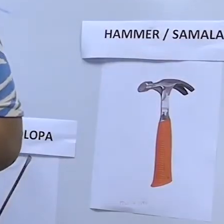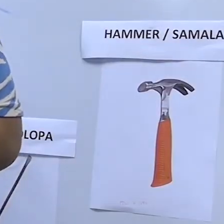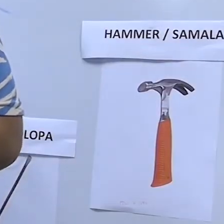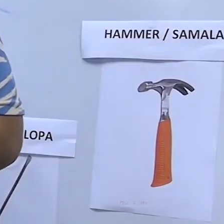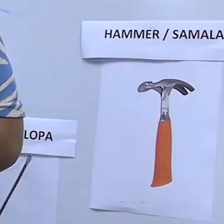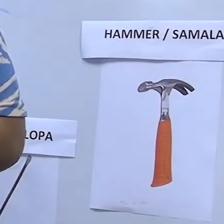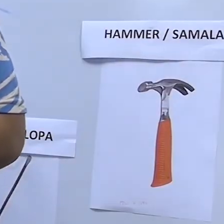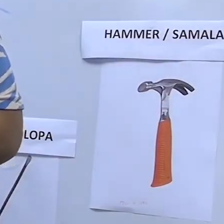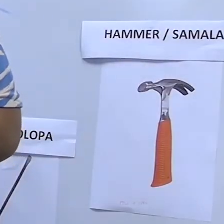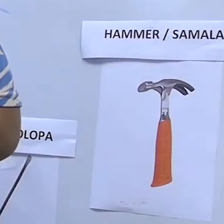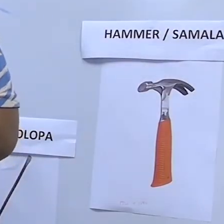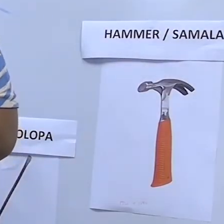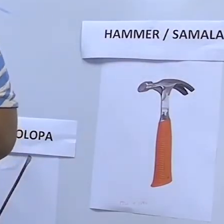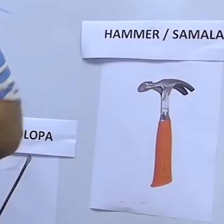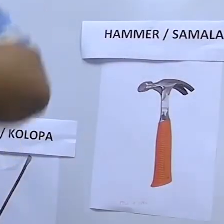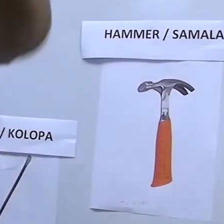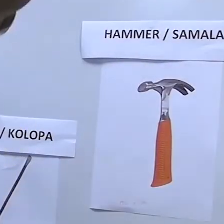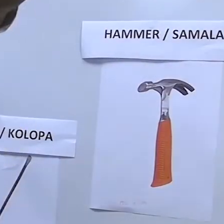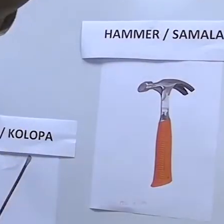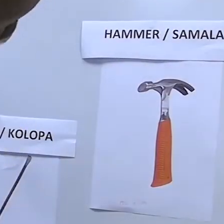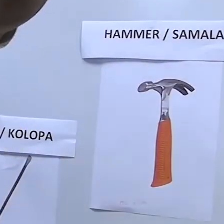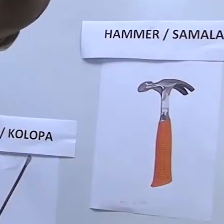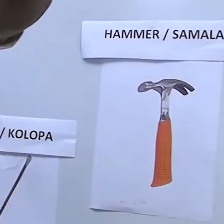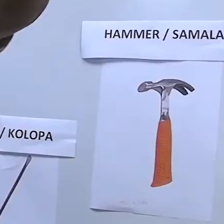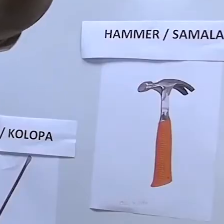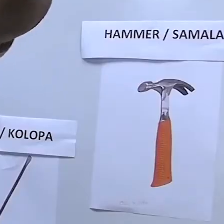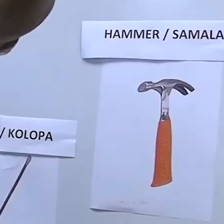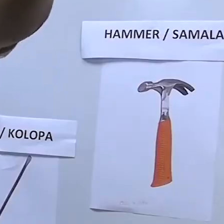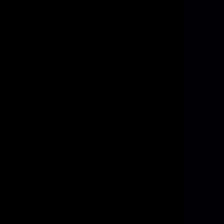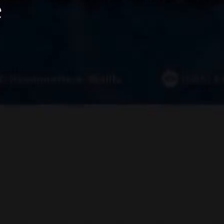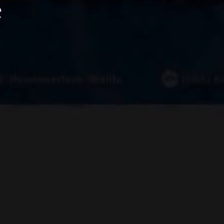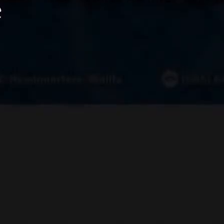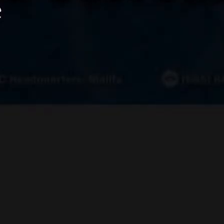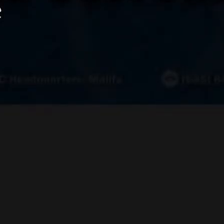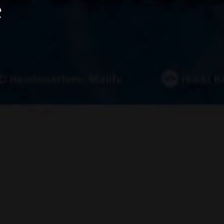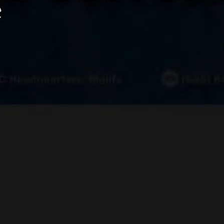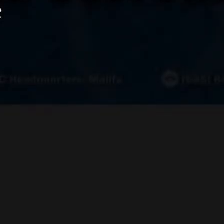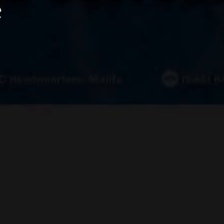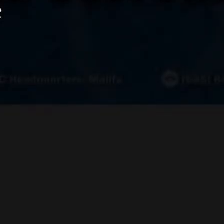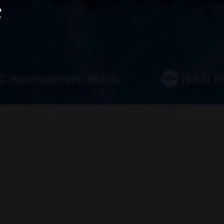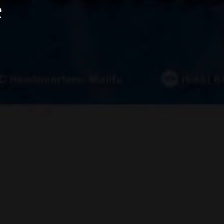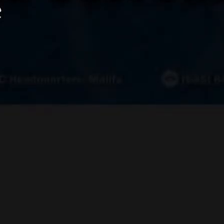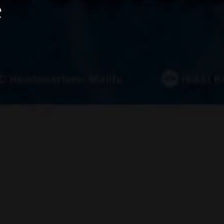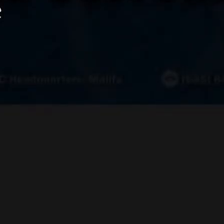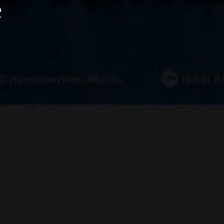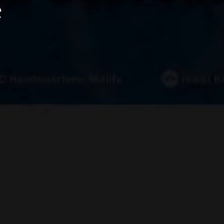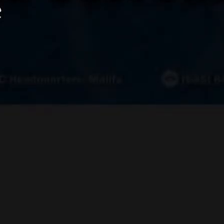today. But until next time, tofa. Goodbye.